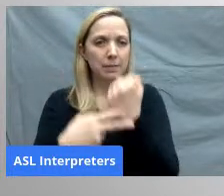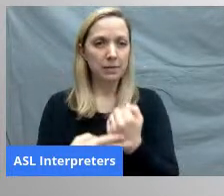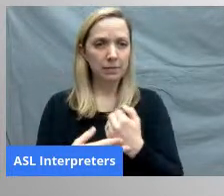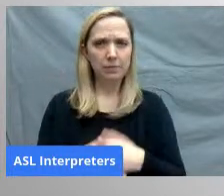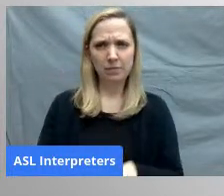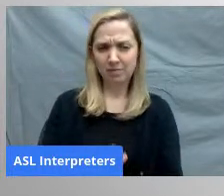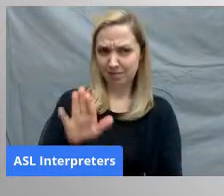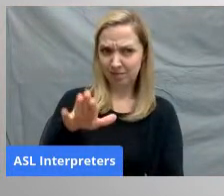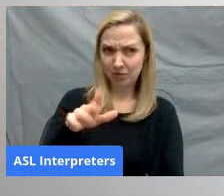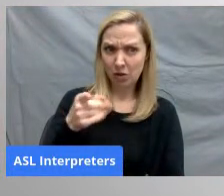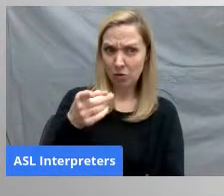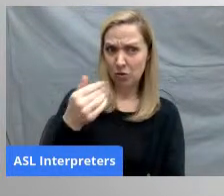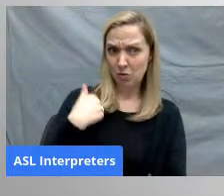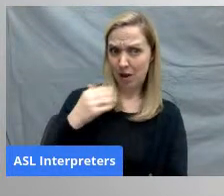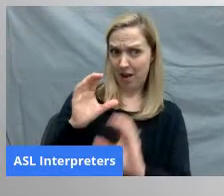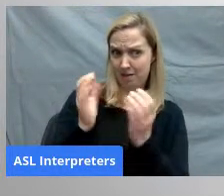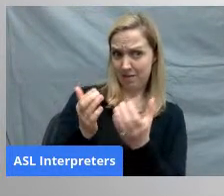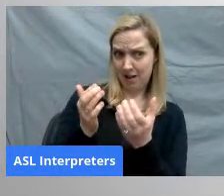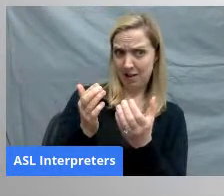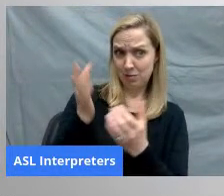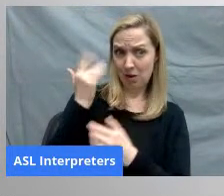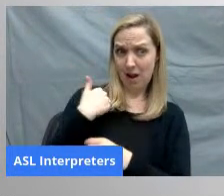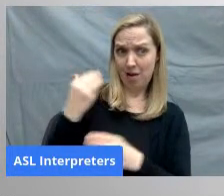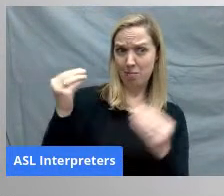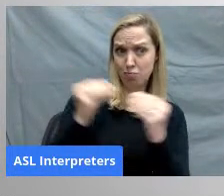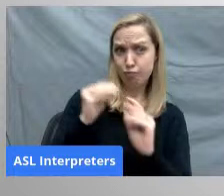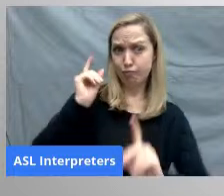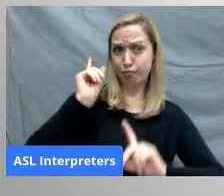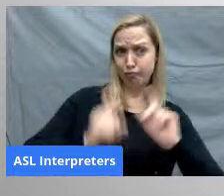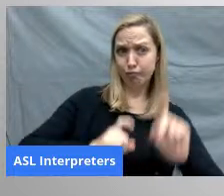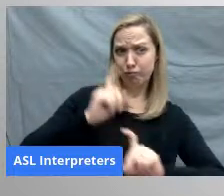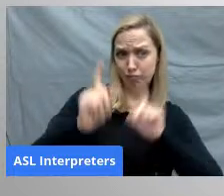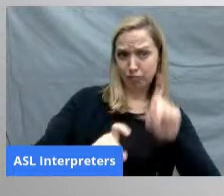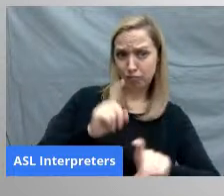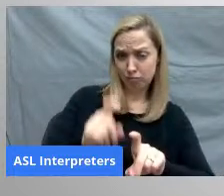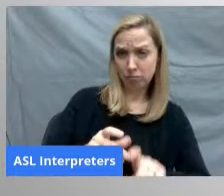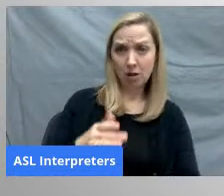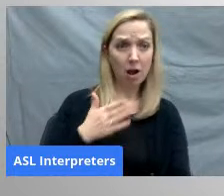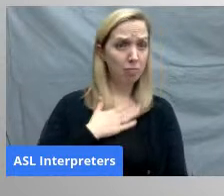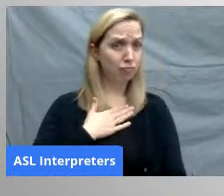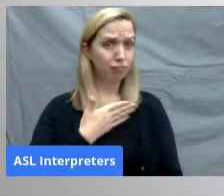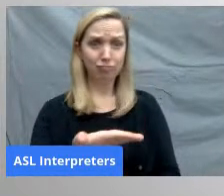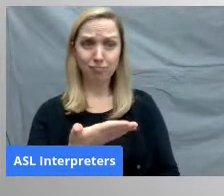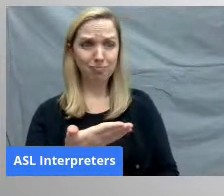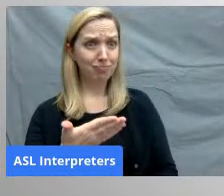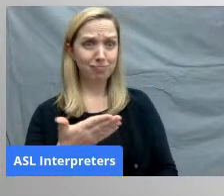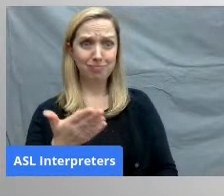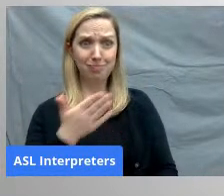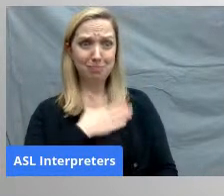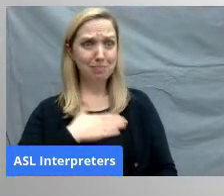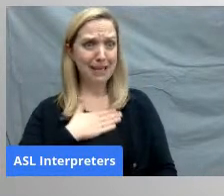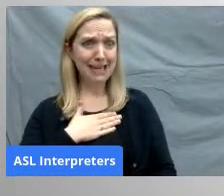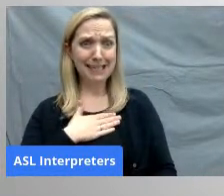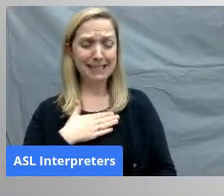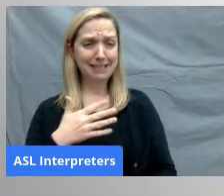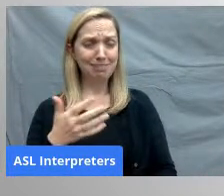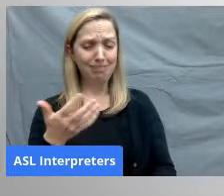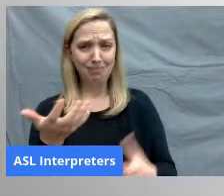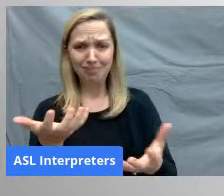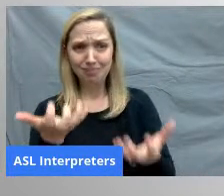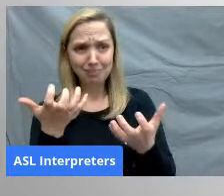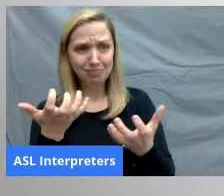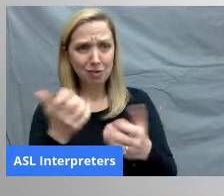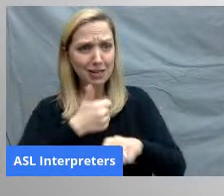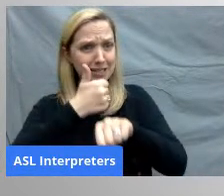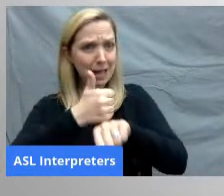class? Because I got like a lot of more questions. I will be happy if you ever want to set a